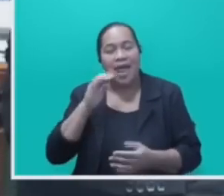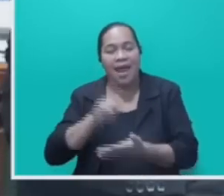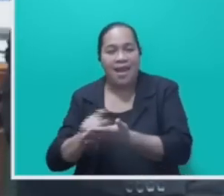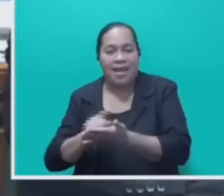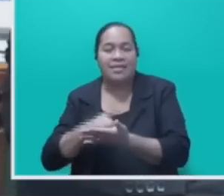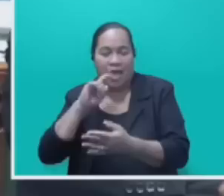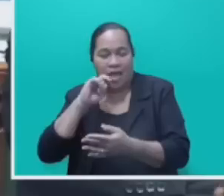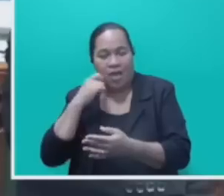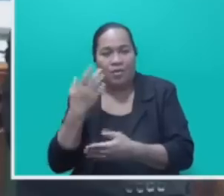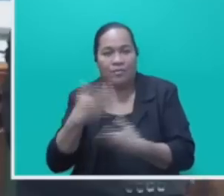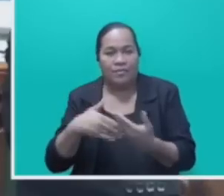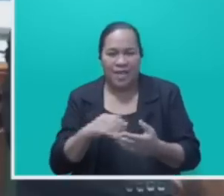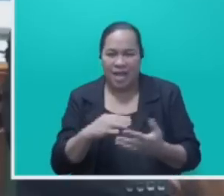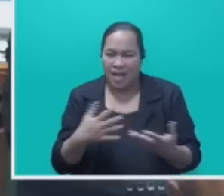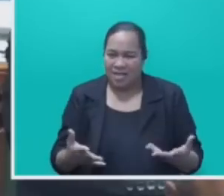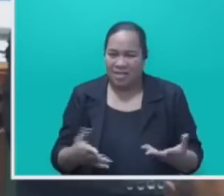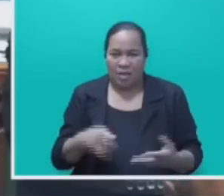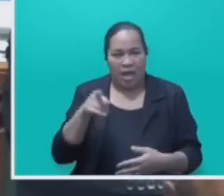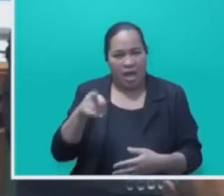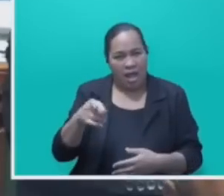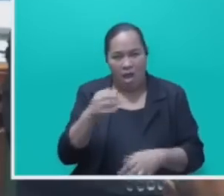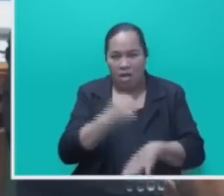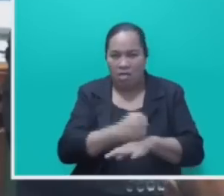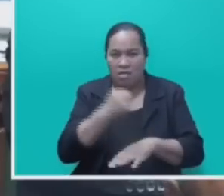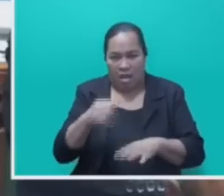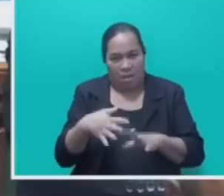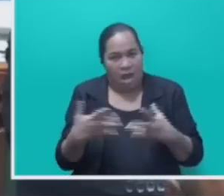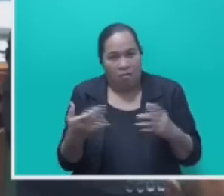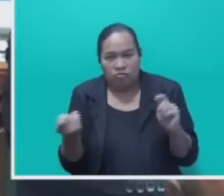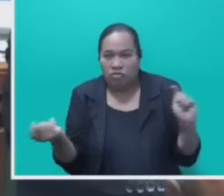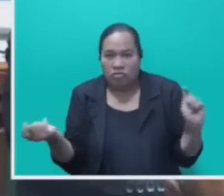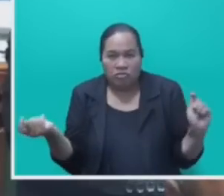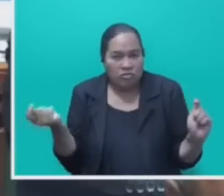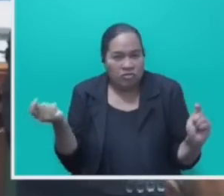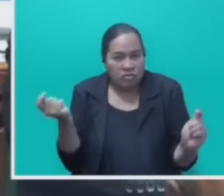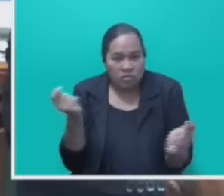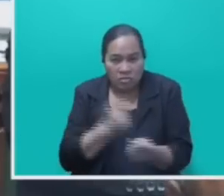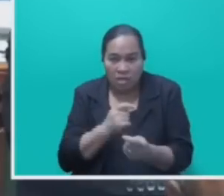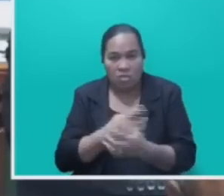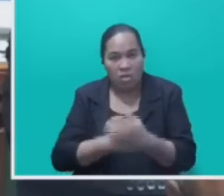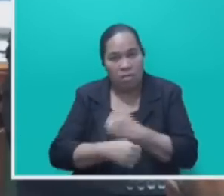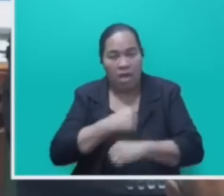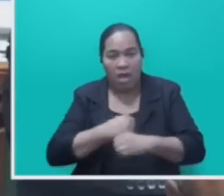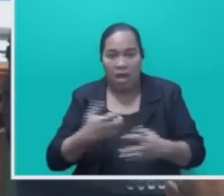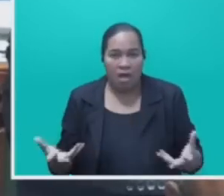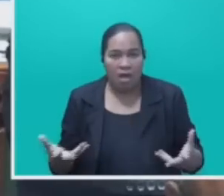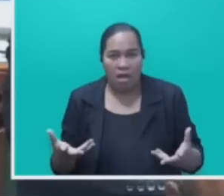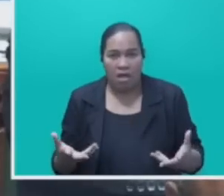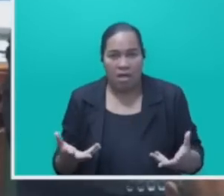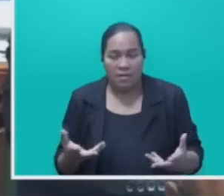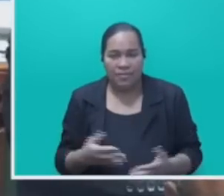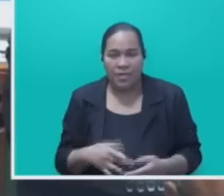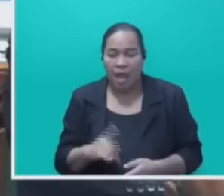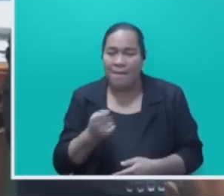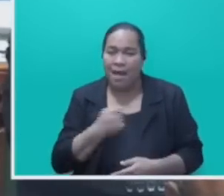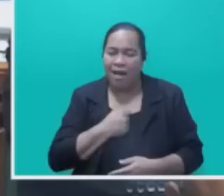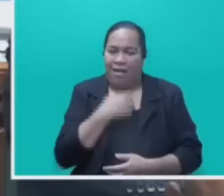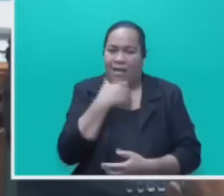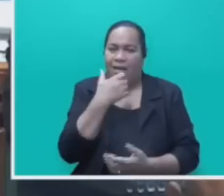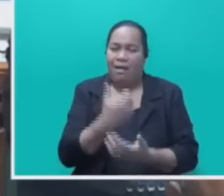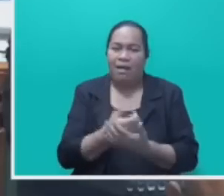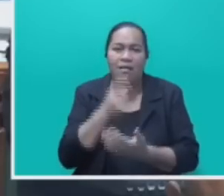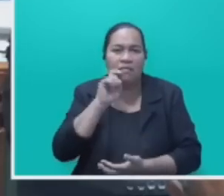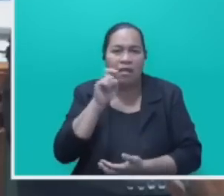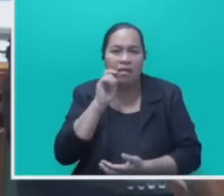sometime later on. This is how regressive a society, a country we have become. Rather amusingly,